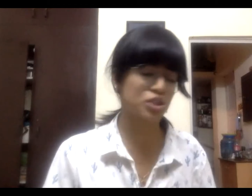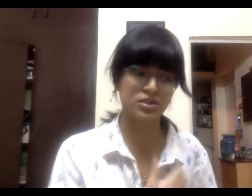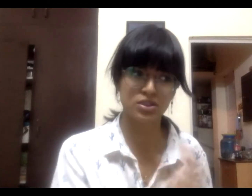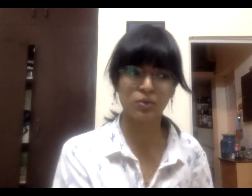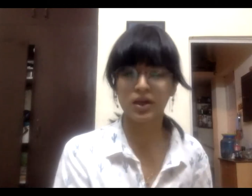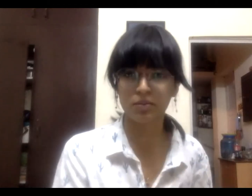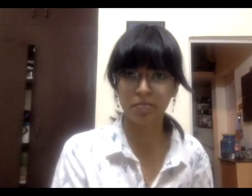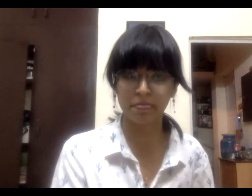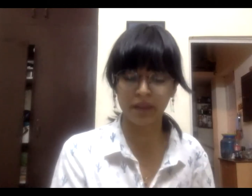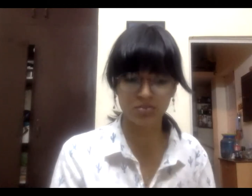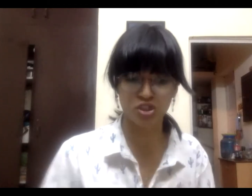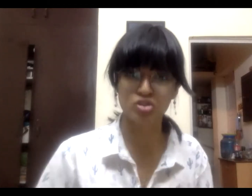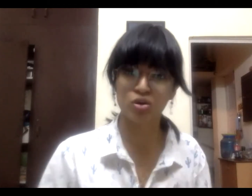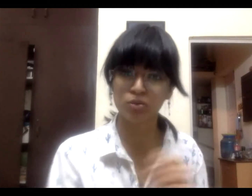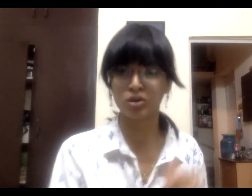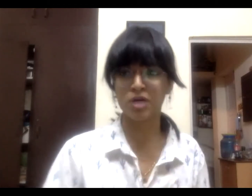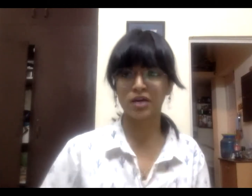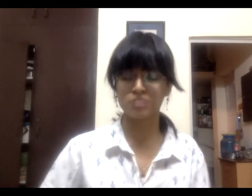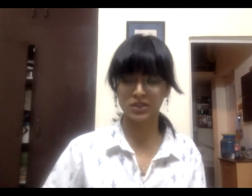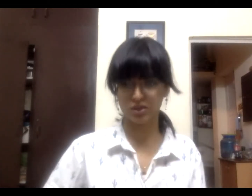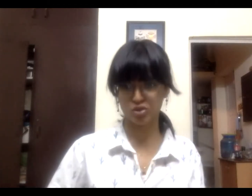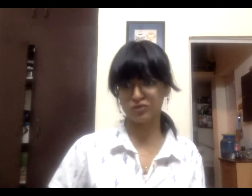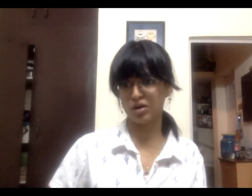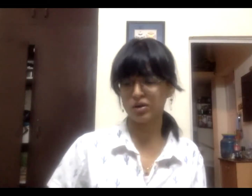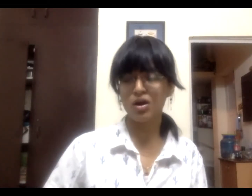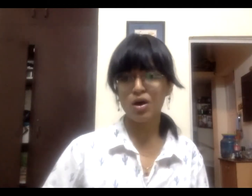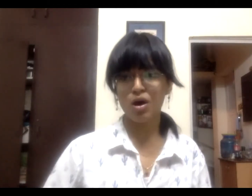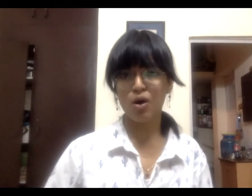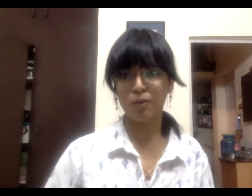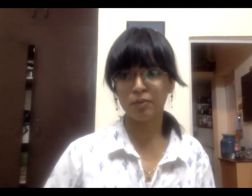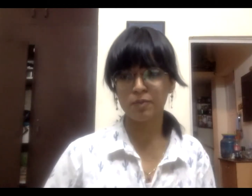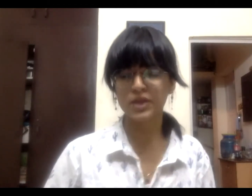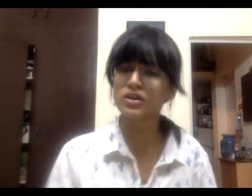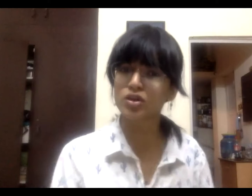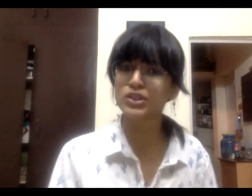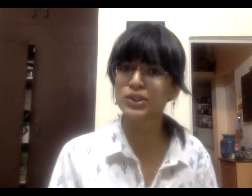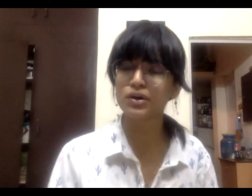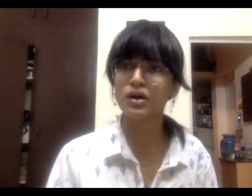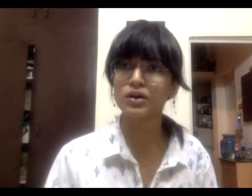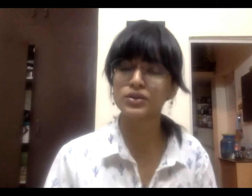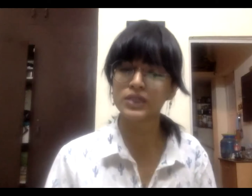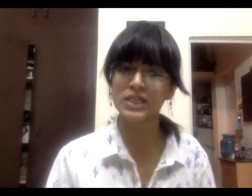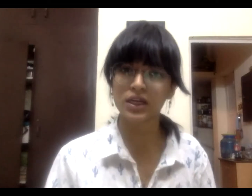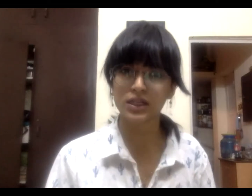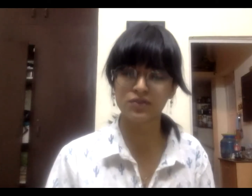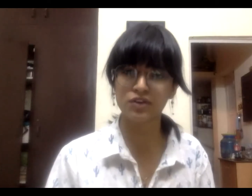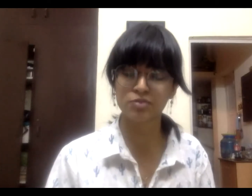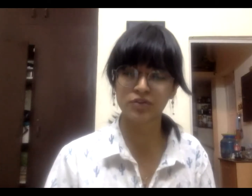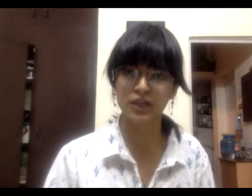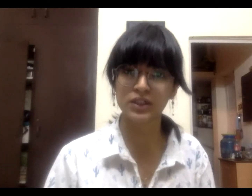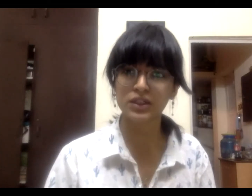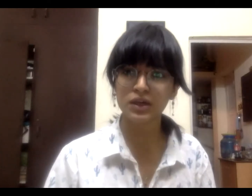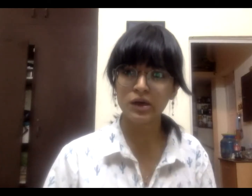not just the way exhibitions on Bhuribai have been done so far. There is also a reading list that we